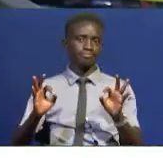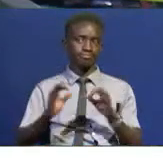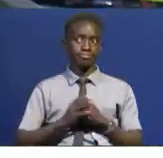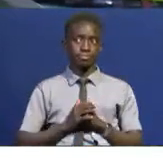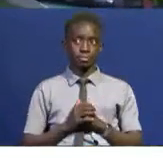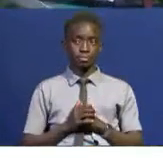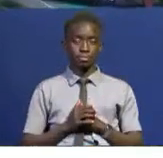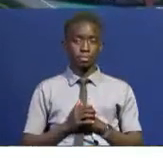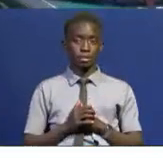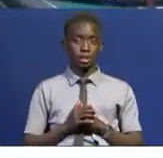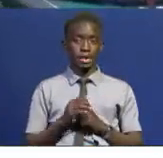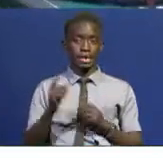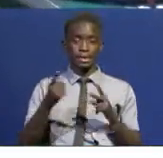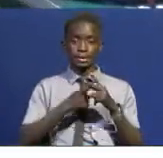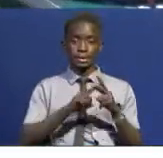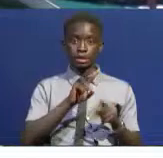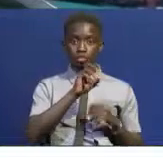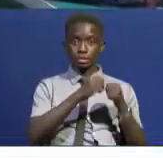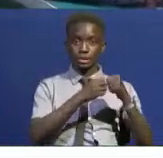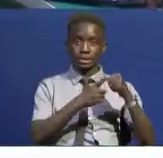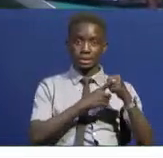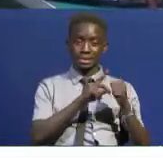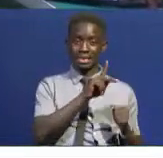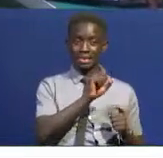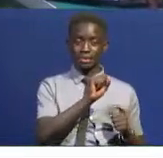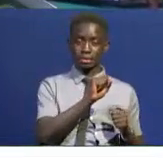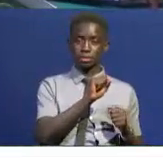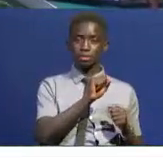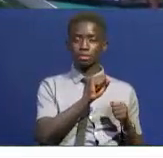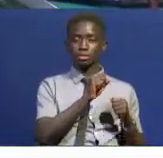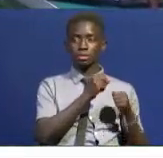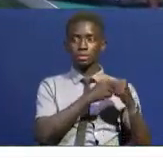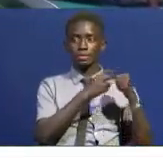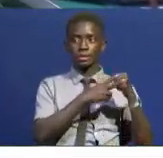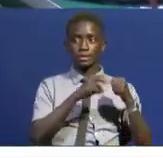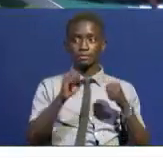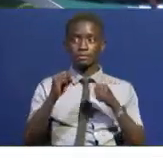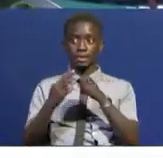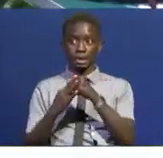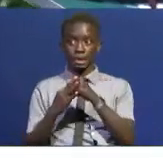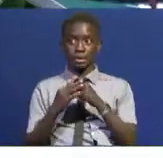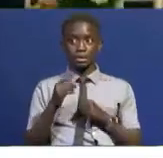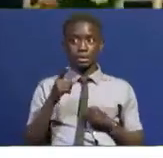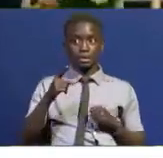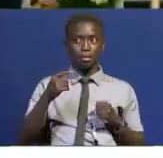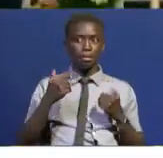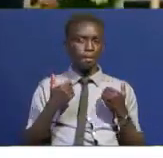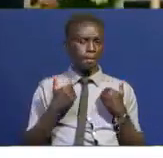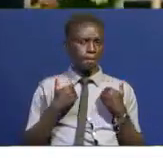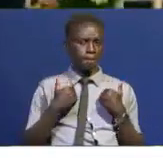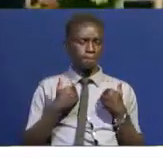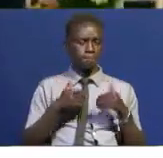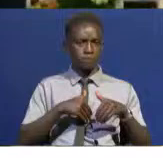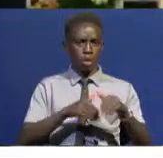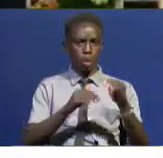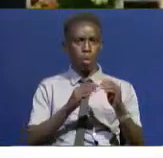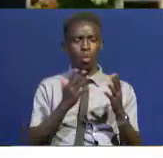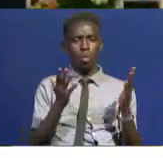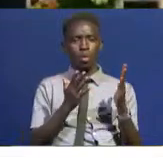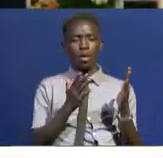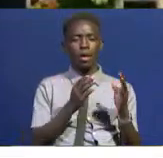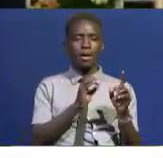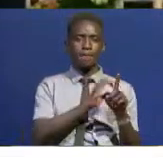Introduced in 2016, the KS1758 Horticulture Code of Practice is anchored on four pillars of environmental